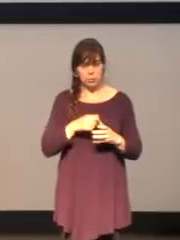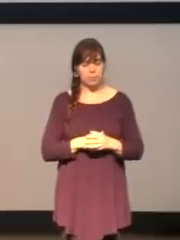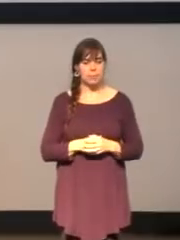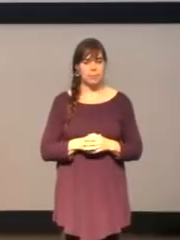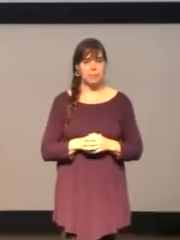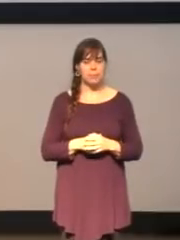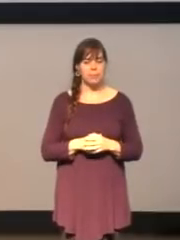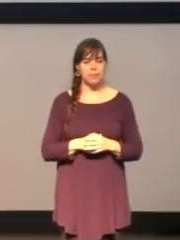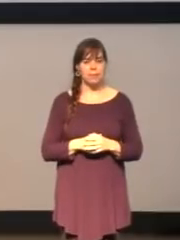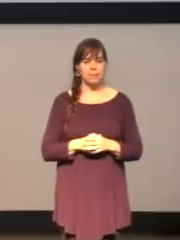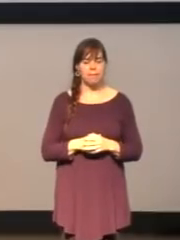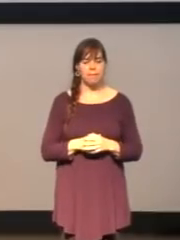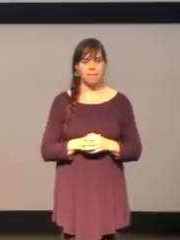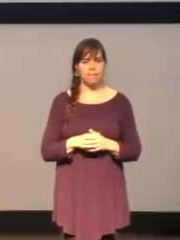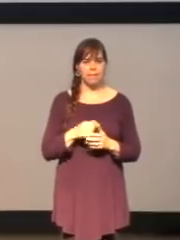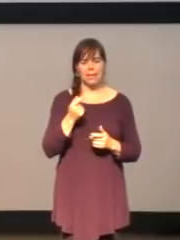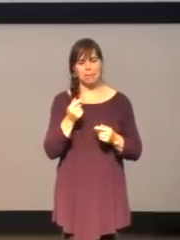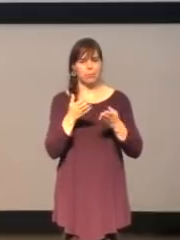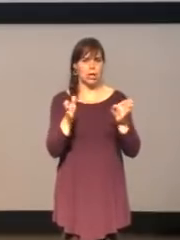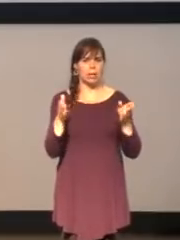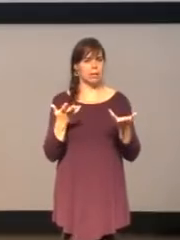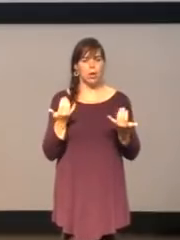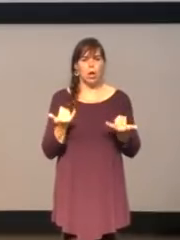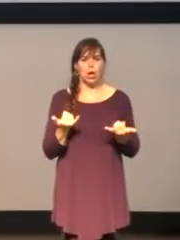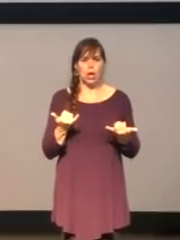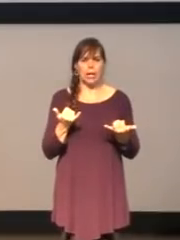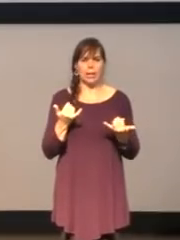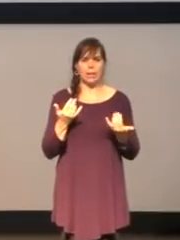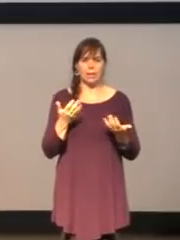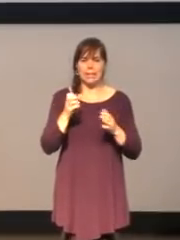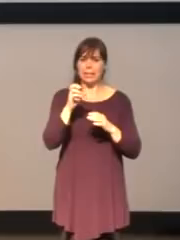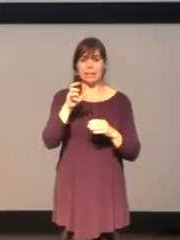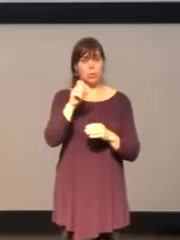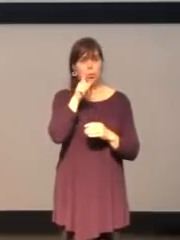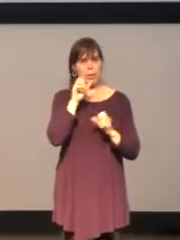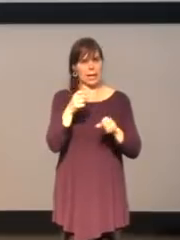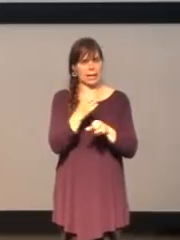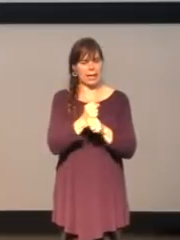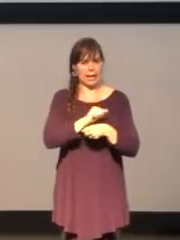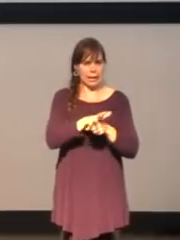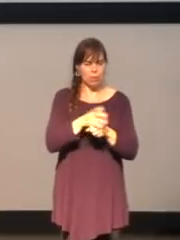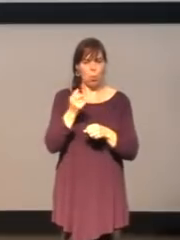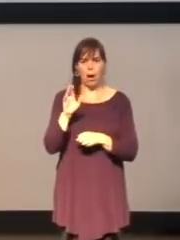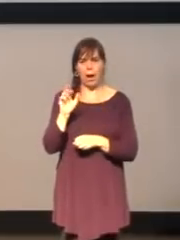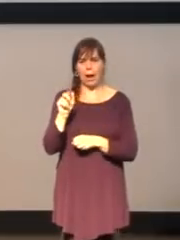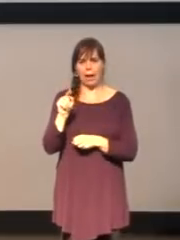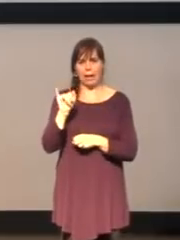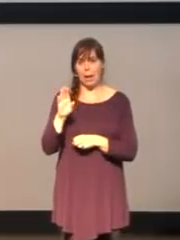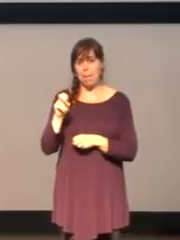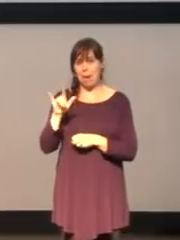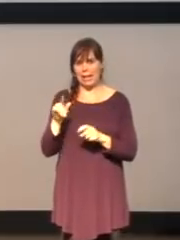Okay. It's a little generic. What is the current state of testing, and who can get a COVID test or an antibody test?